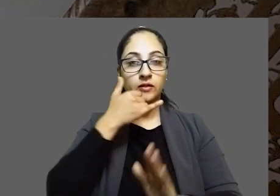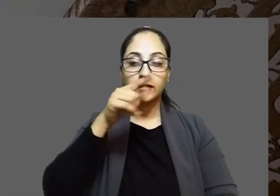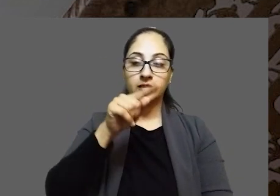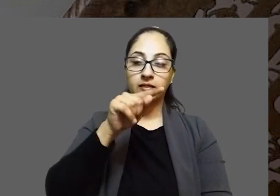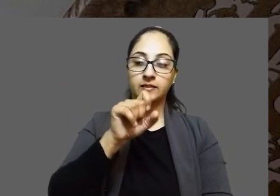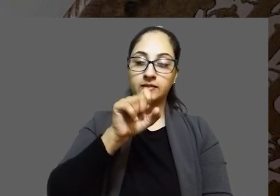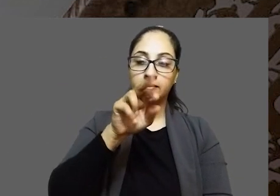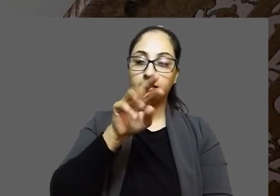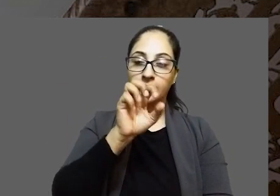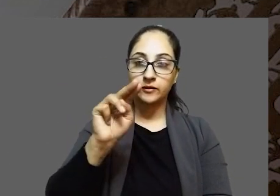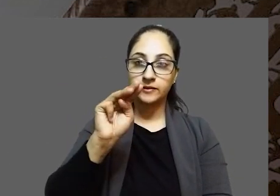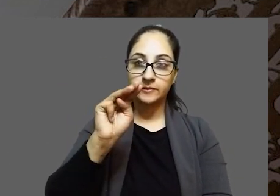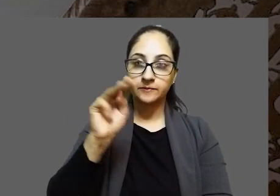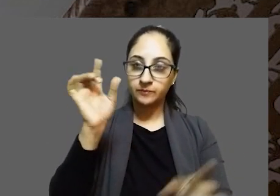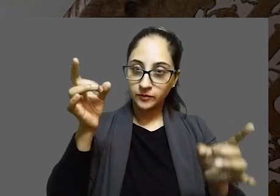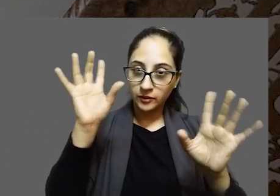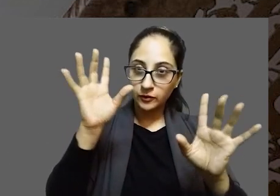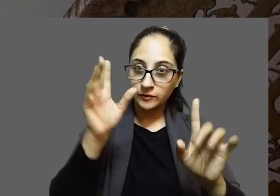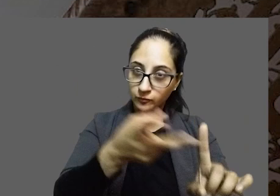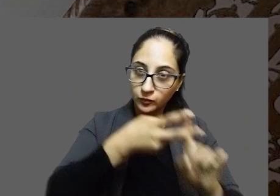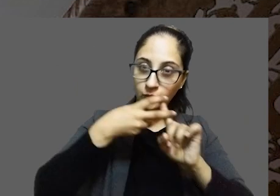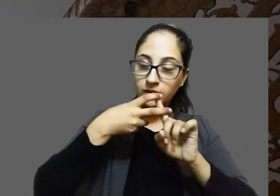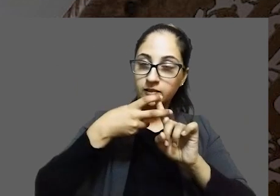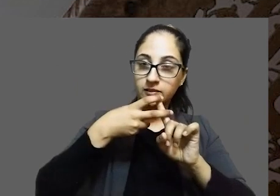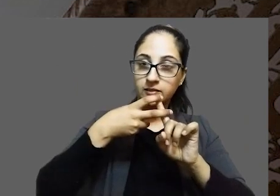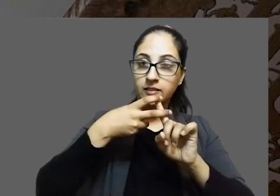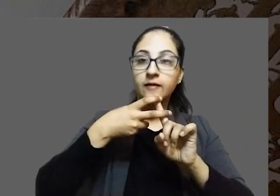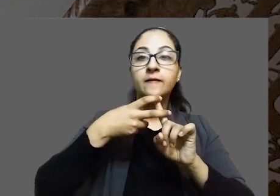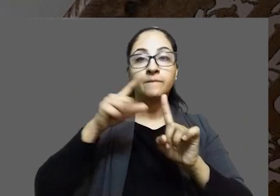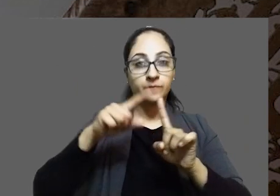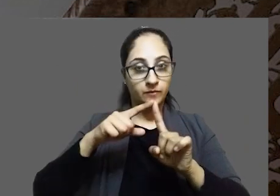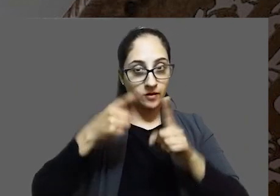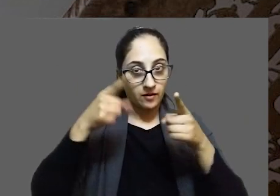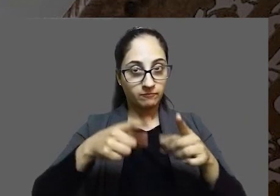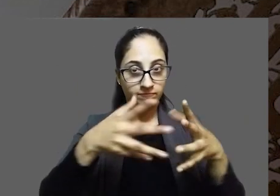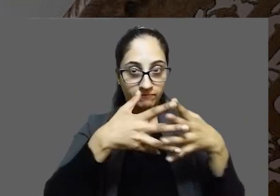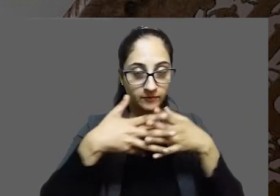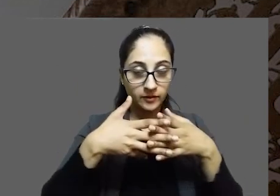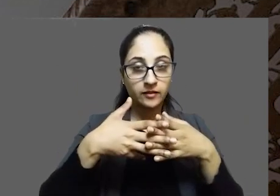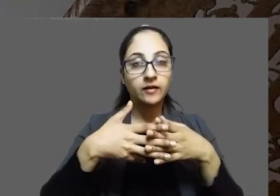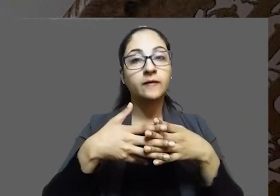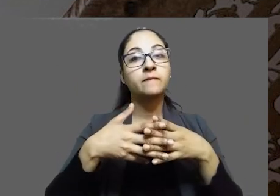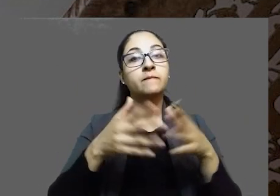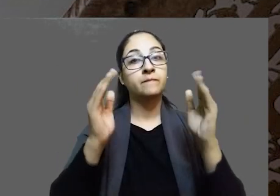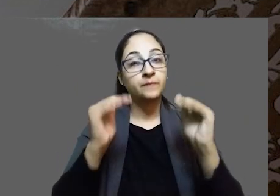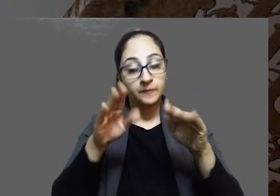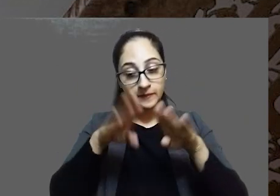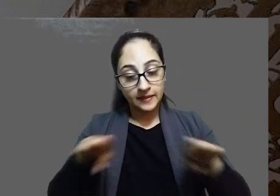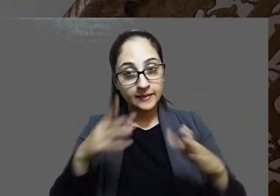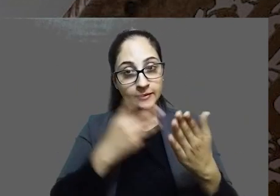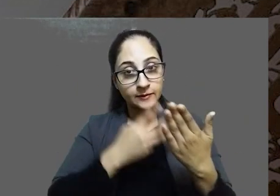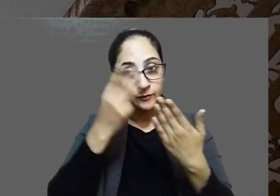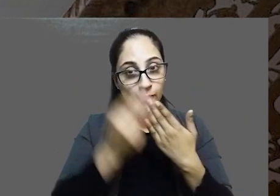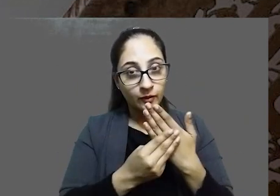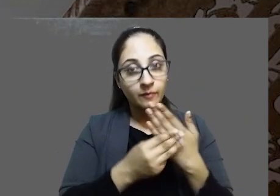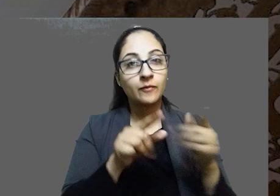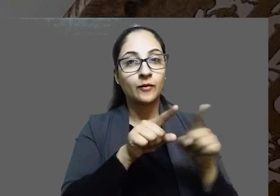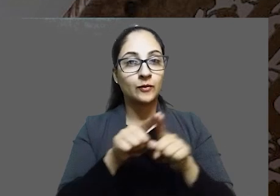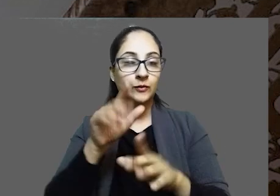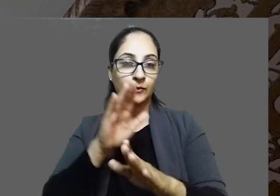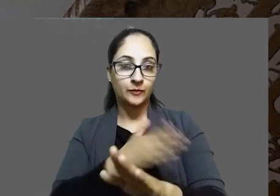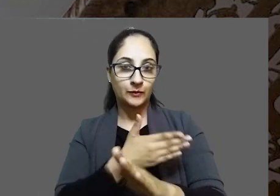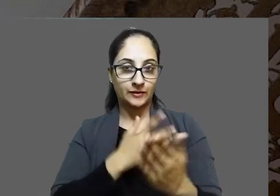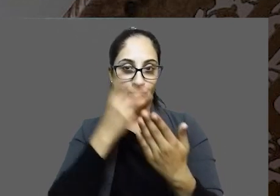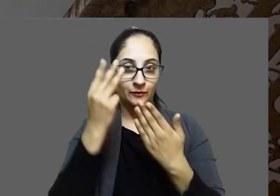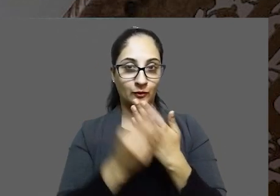arrests, a documentary on Muslims in America, and a children's television show, and a museum project